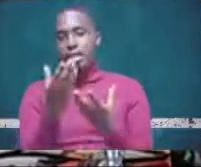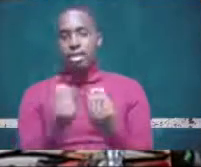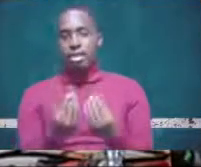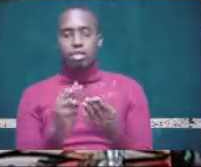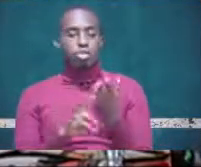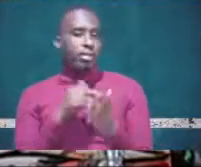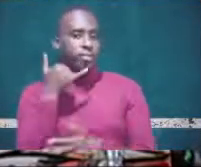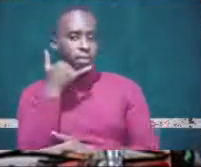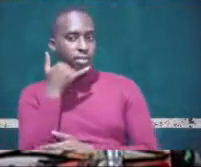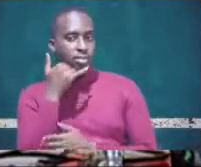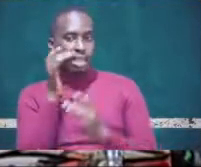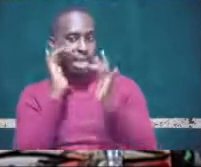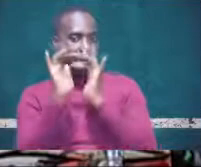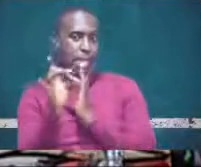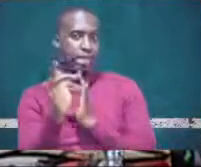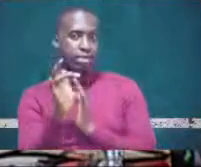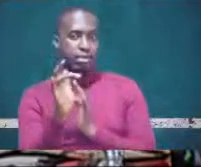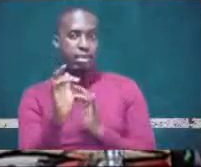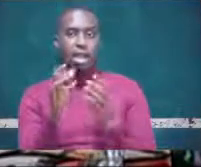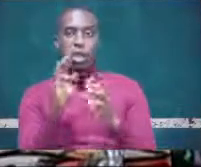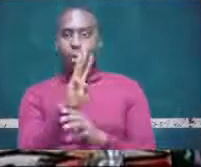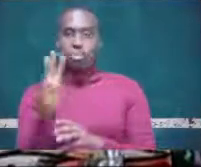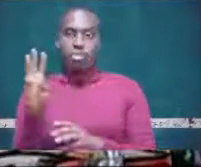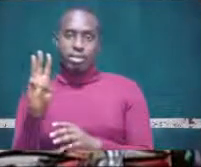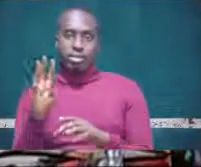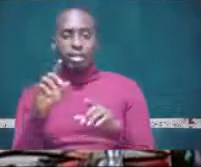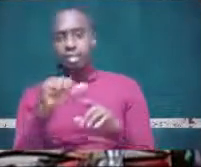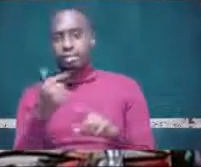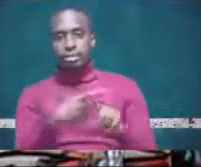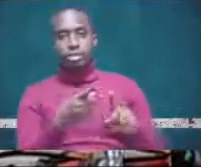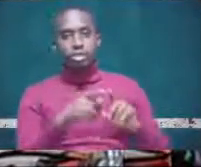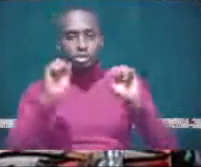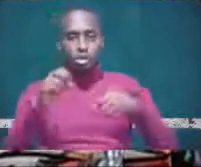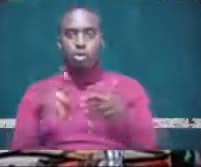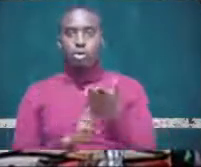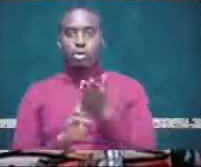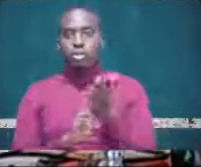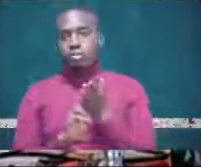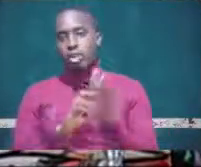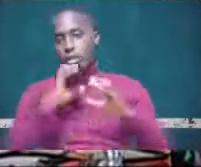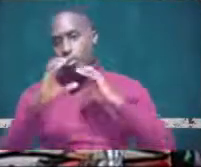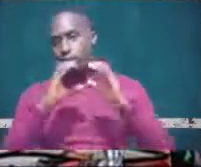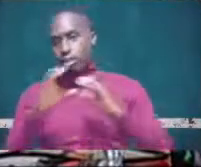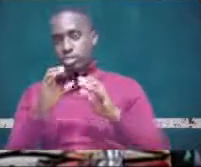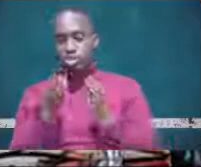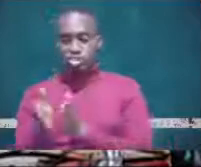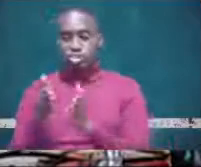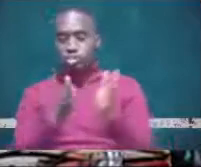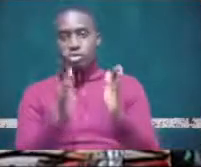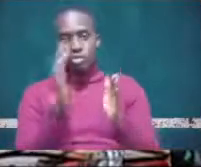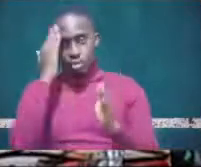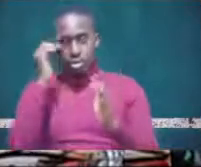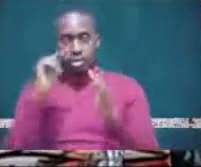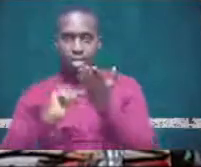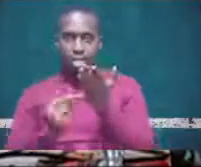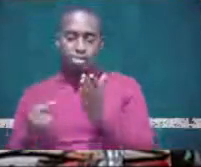of phones, the emails, the websites, and the whatever. Those ones can be used, can be communication channels,